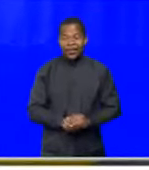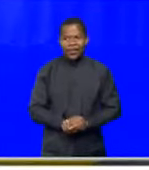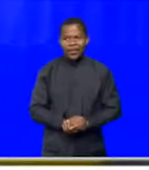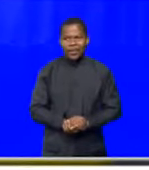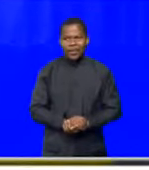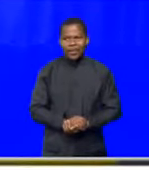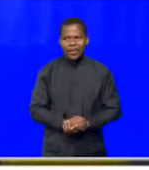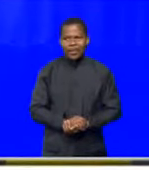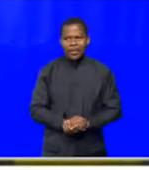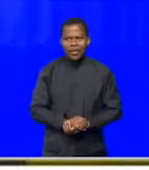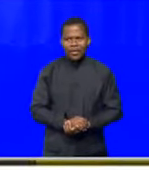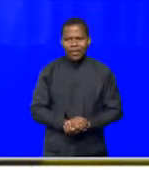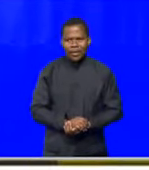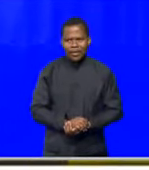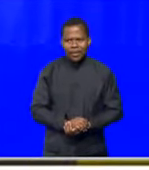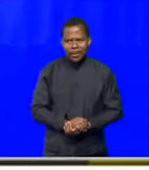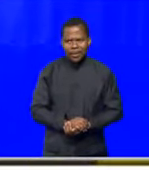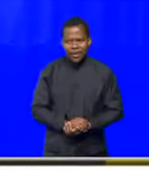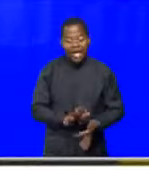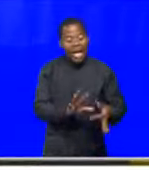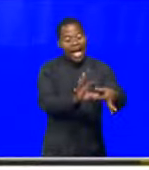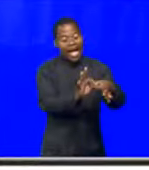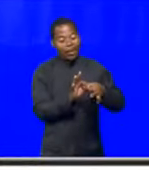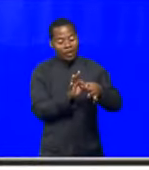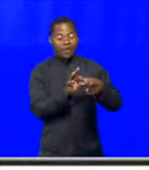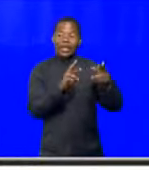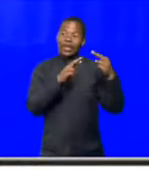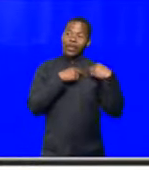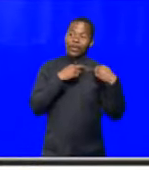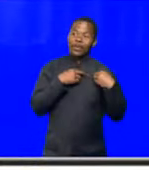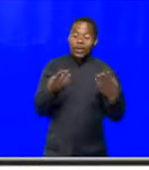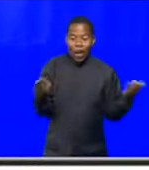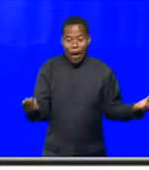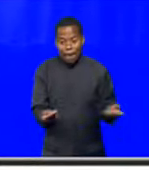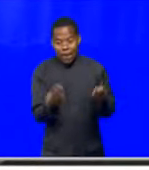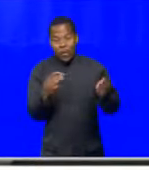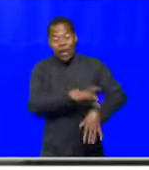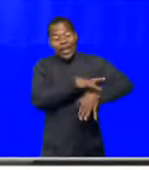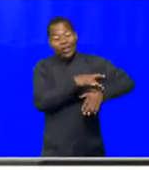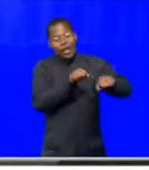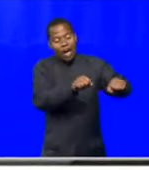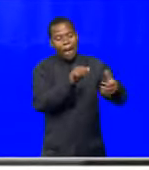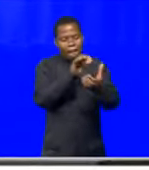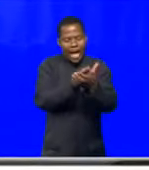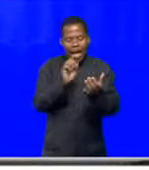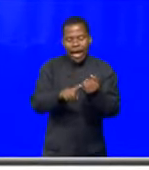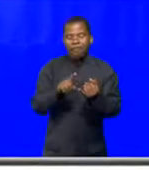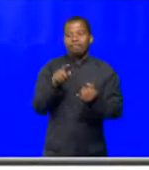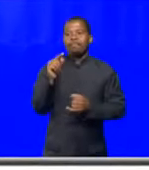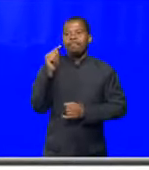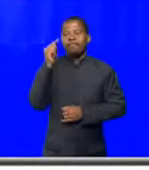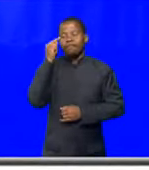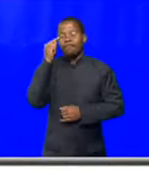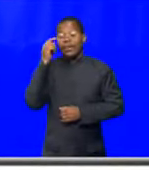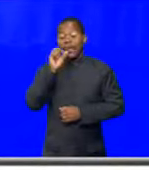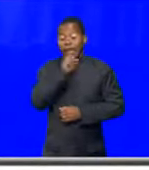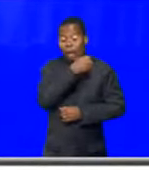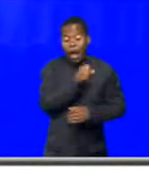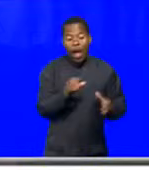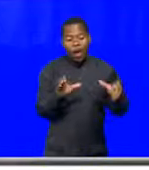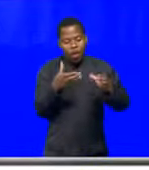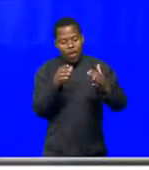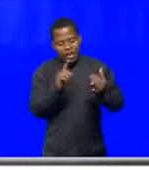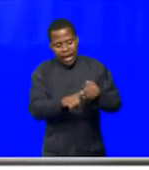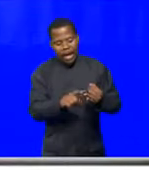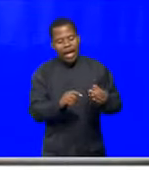The Eswatini Epilepsy Organization, in partnership with the Taiwan Medical Mission and the Ministry of Health, has trained